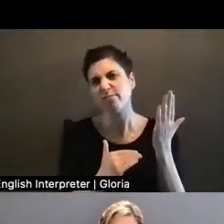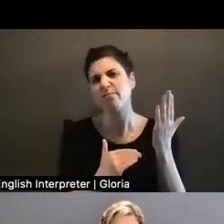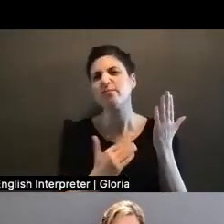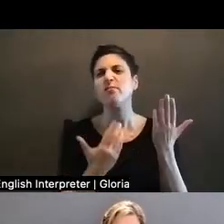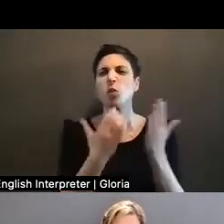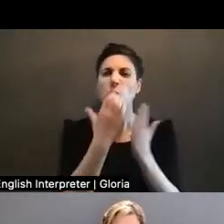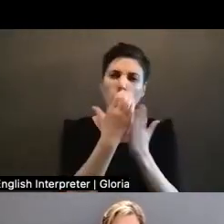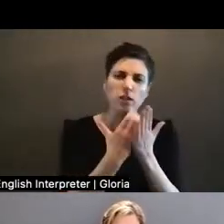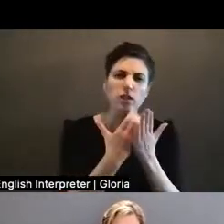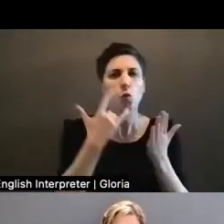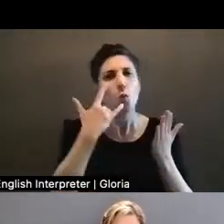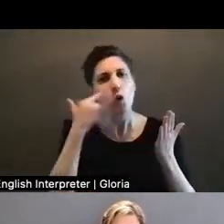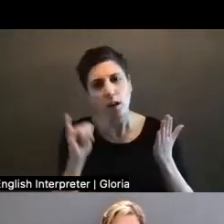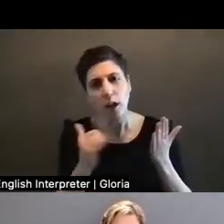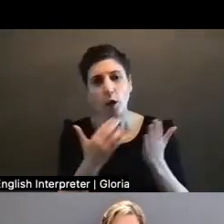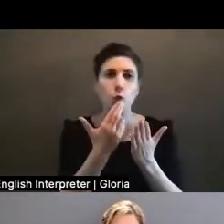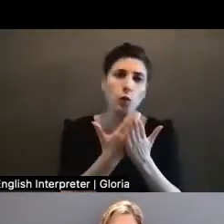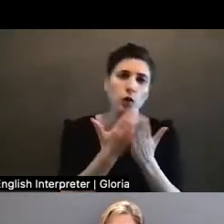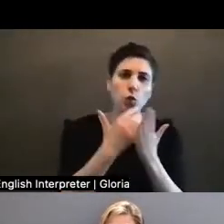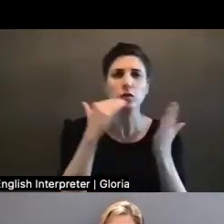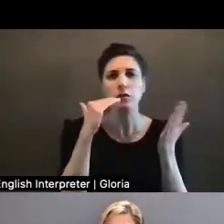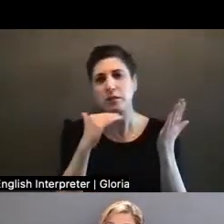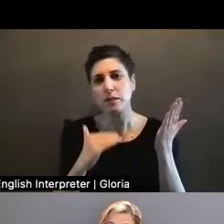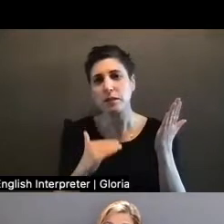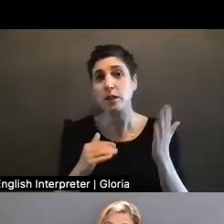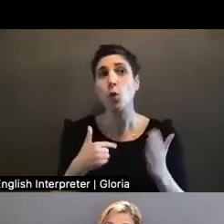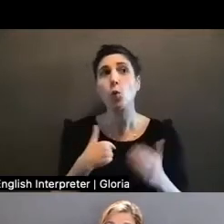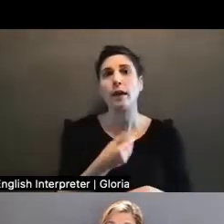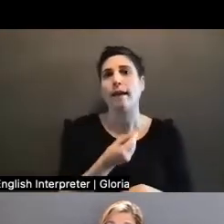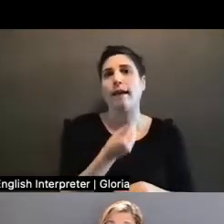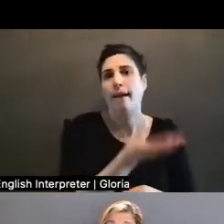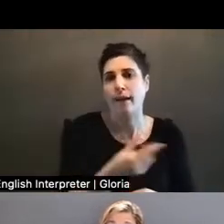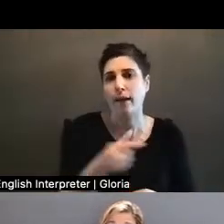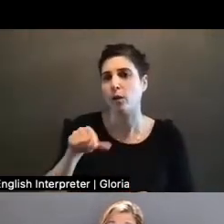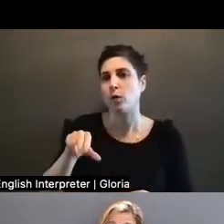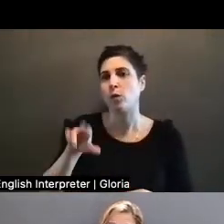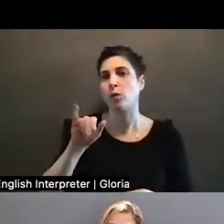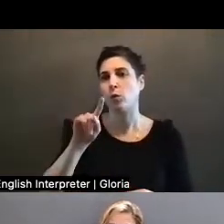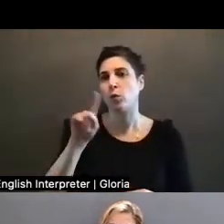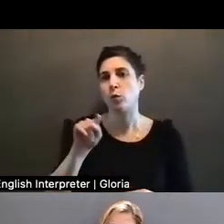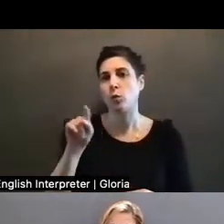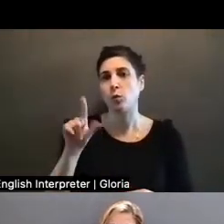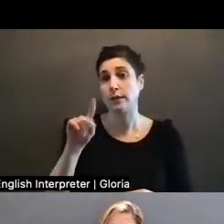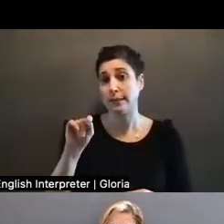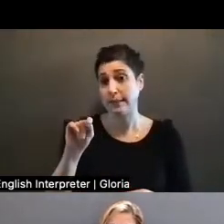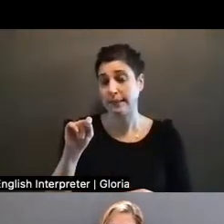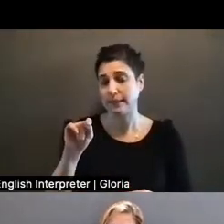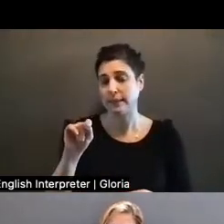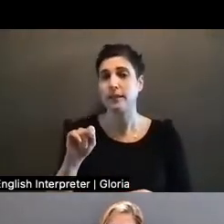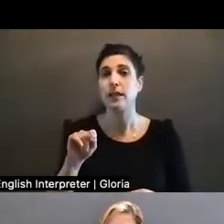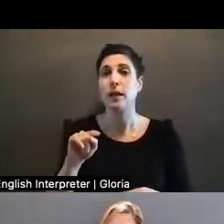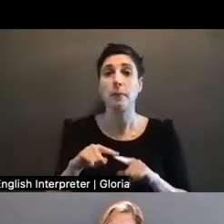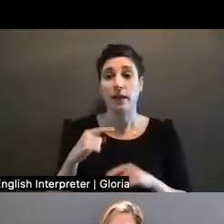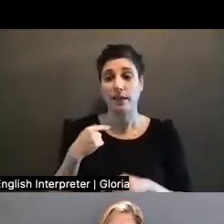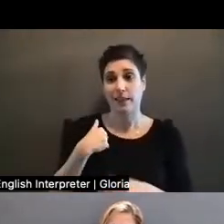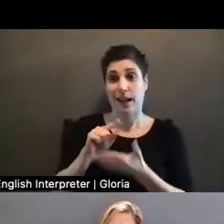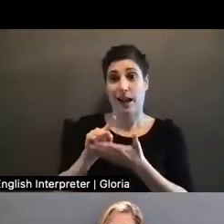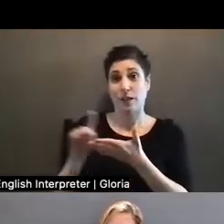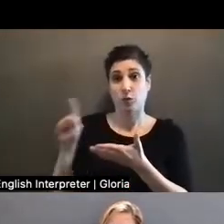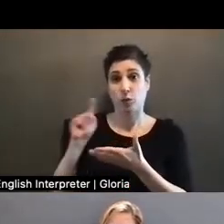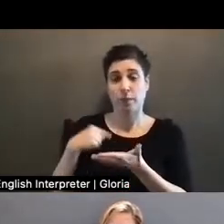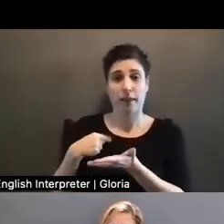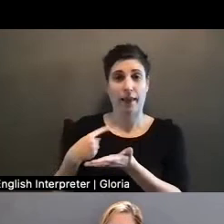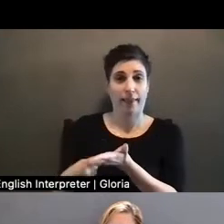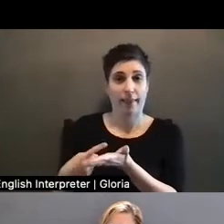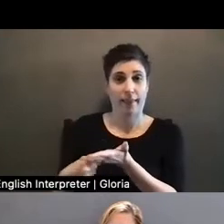useful resources. And Quizlet is listed as a resource, but I just learned when I was talking with Monica last week that Quizlet has